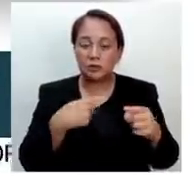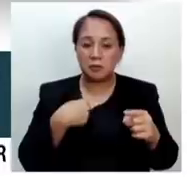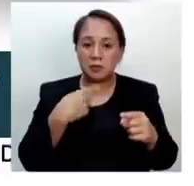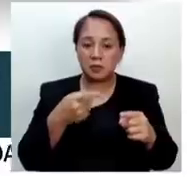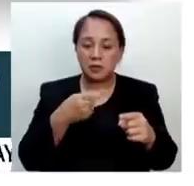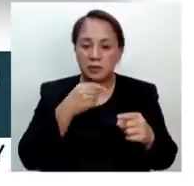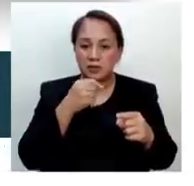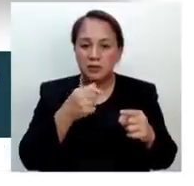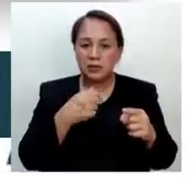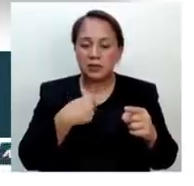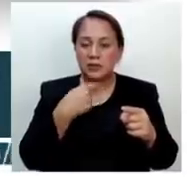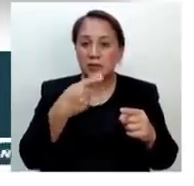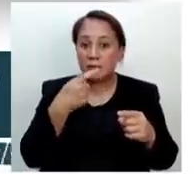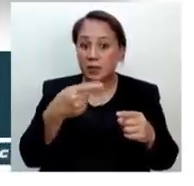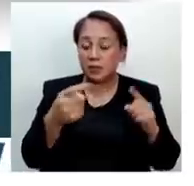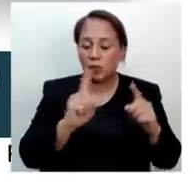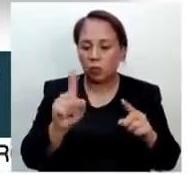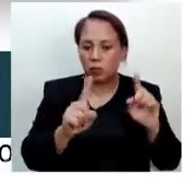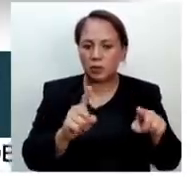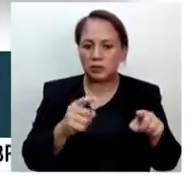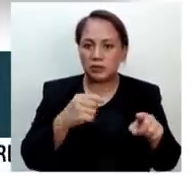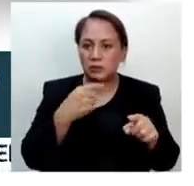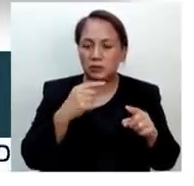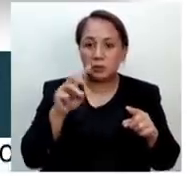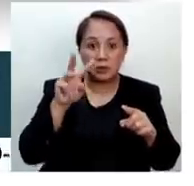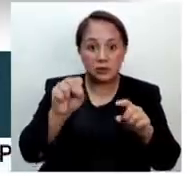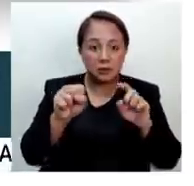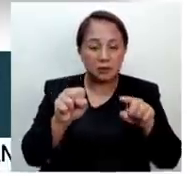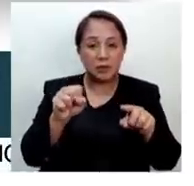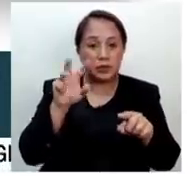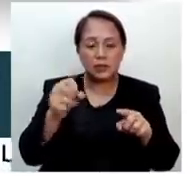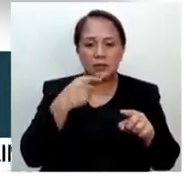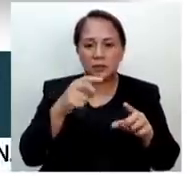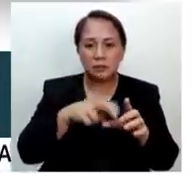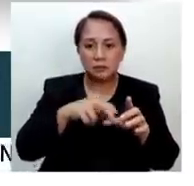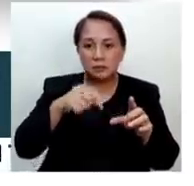now considering their previous statement